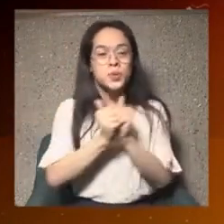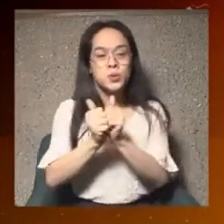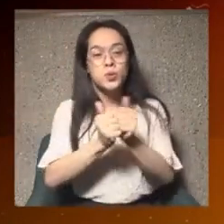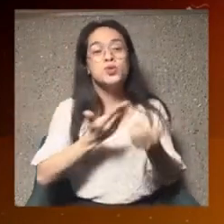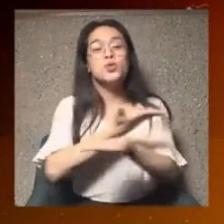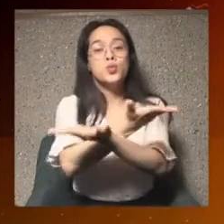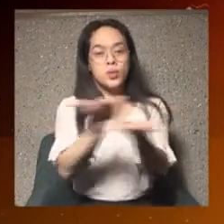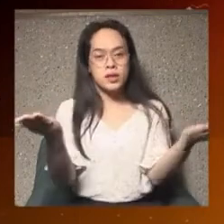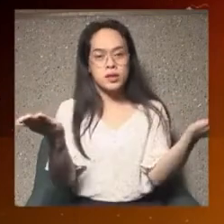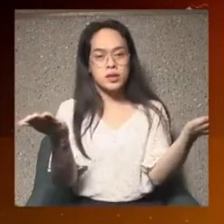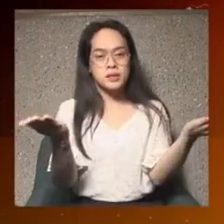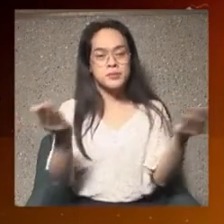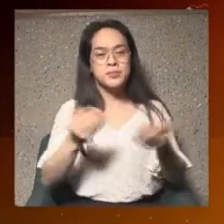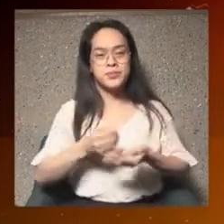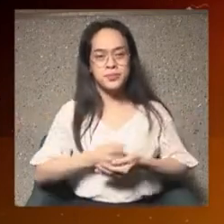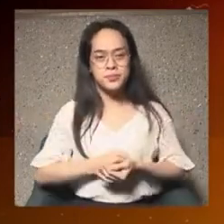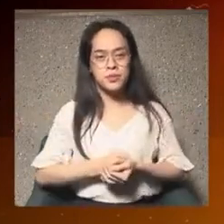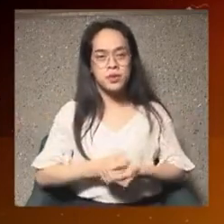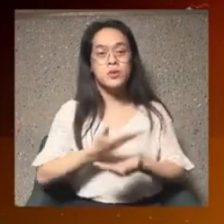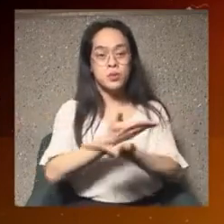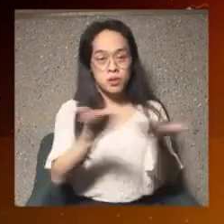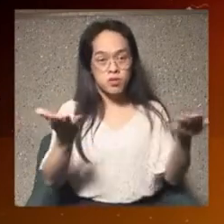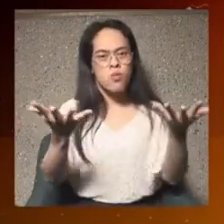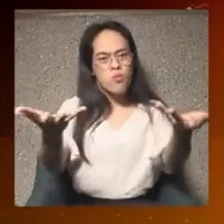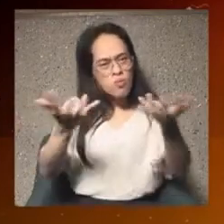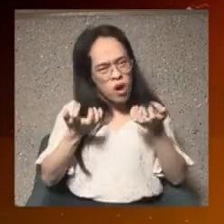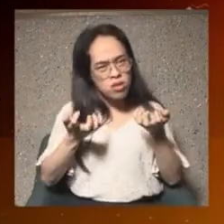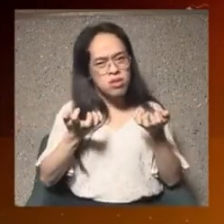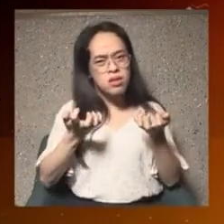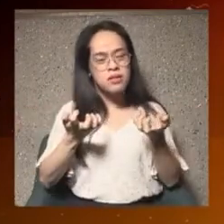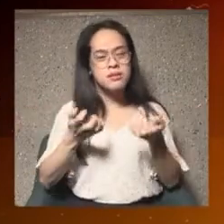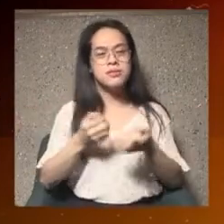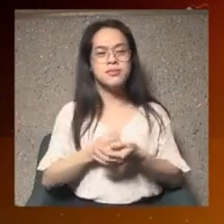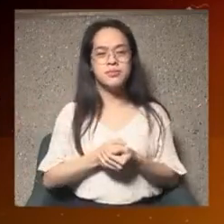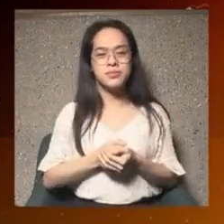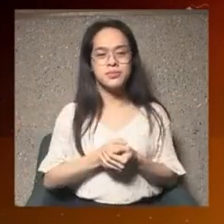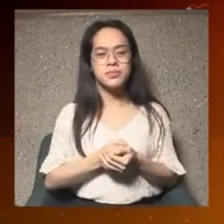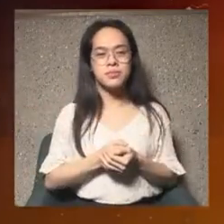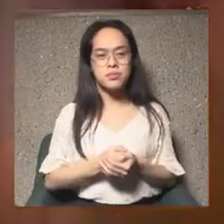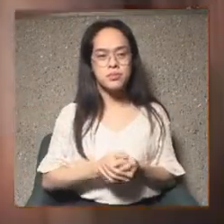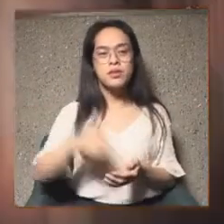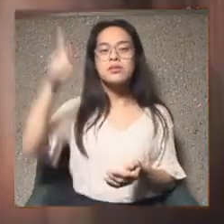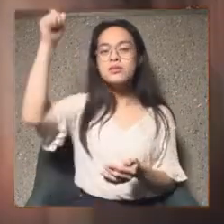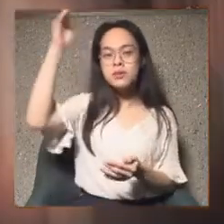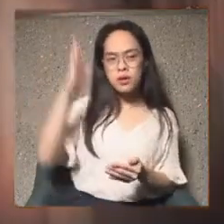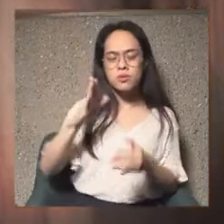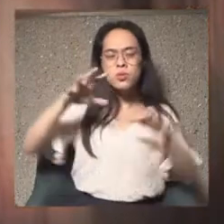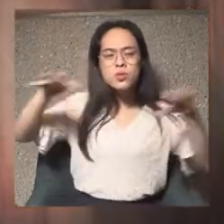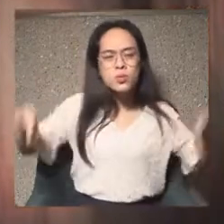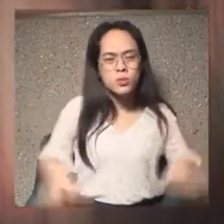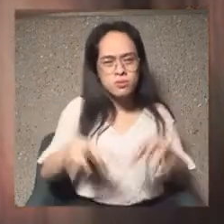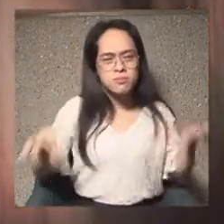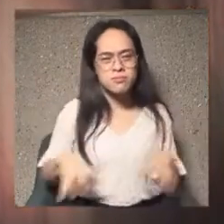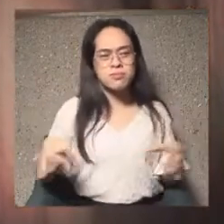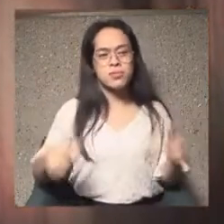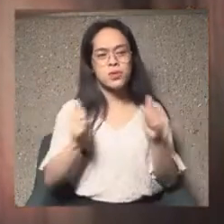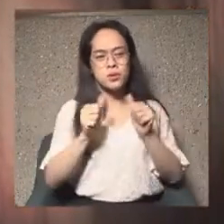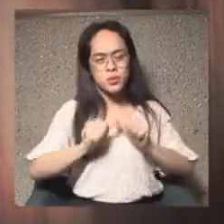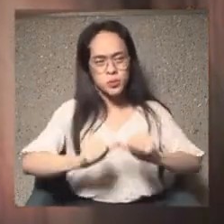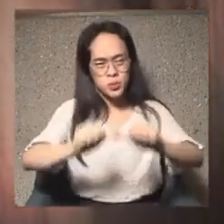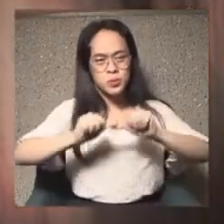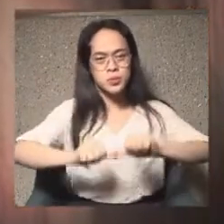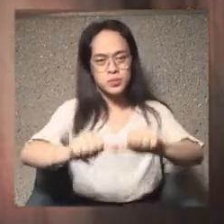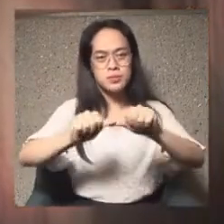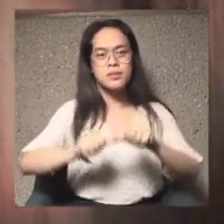you. He's not done with you yet. And sometimes it hurts because God wants you to heal. God